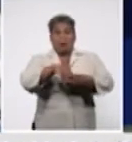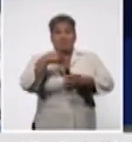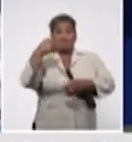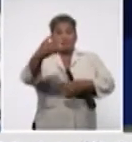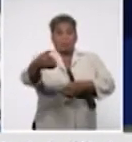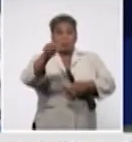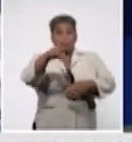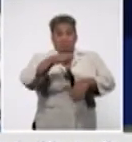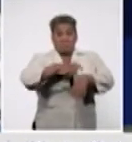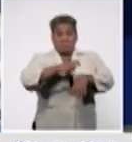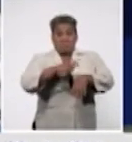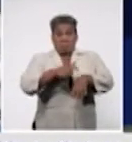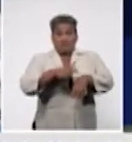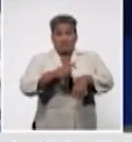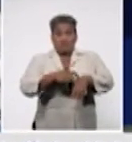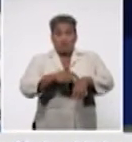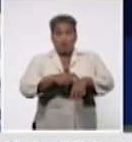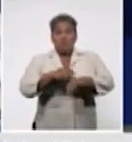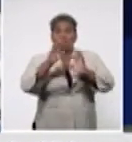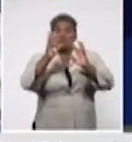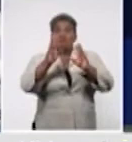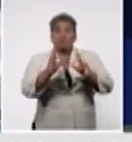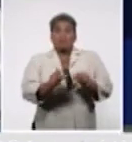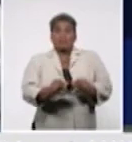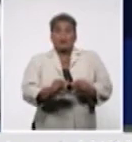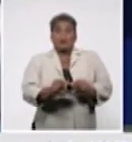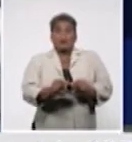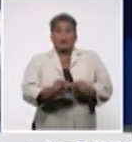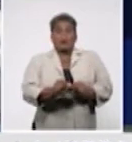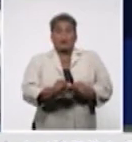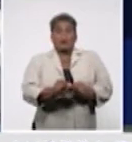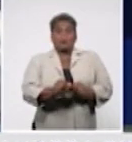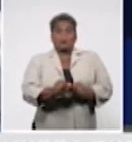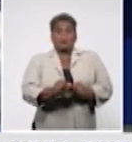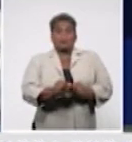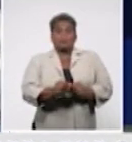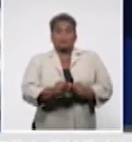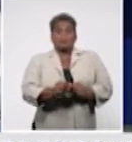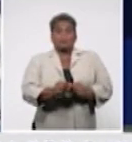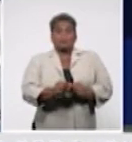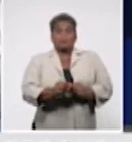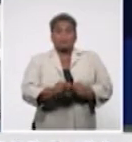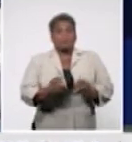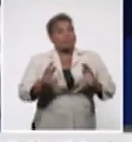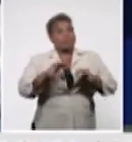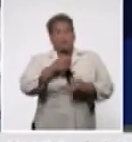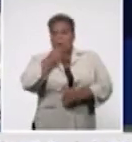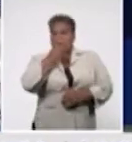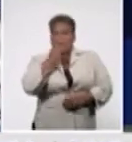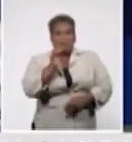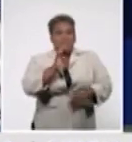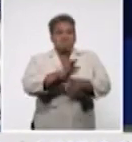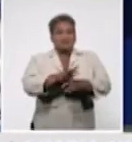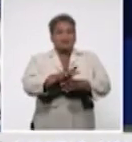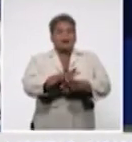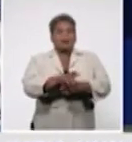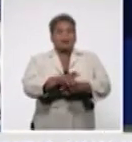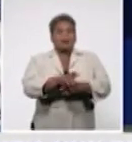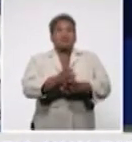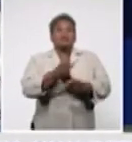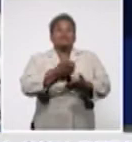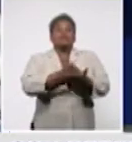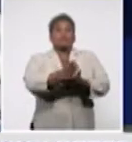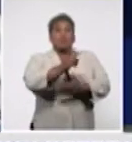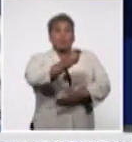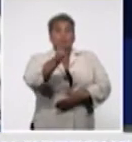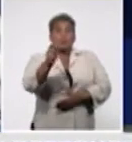to worsen. As of August 26th, he developed a series of complications and was reported as critical, but